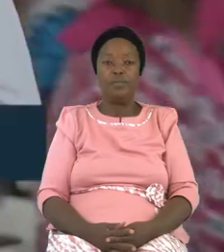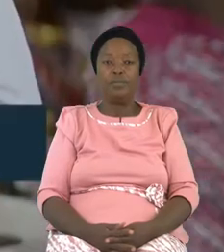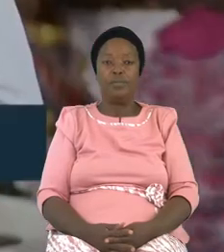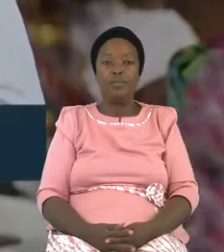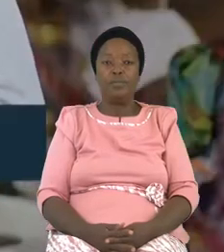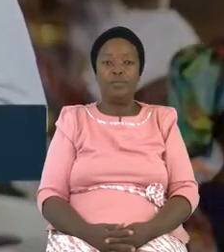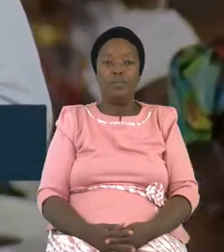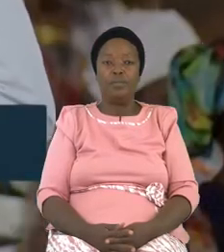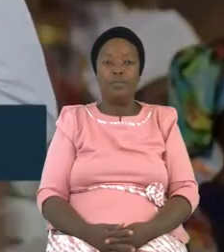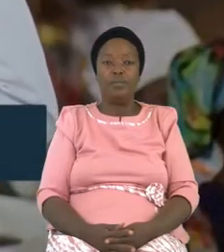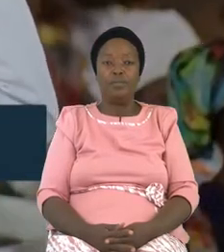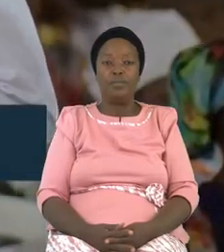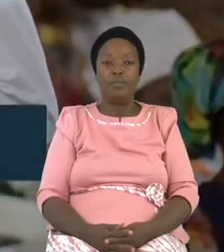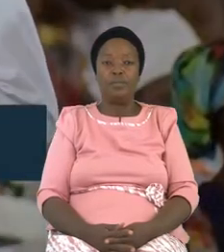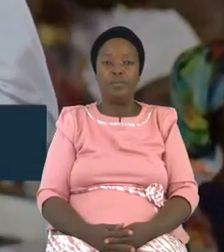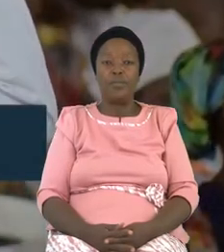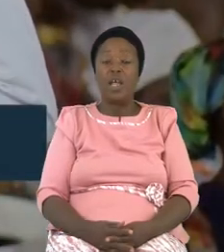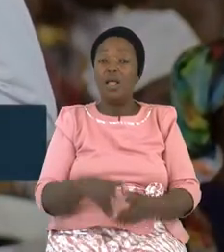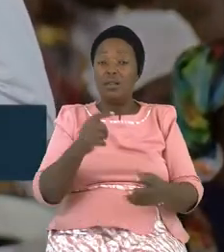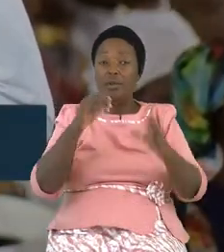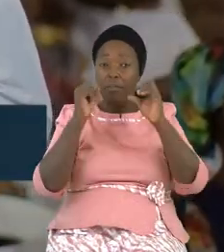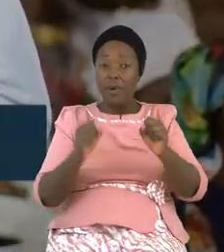The power of God is coming upon you.